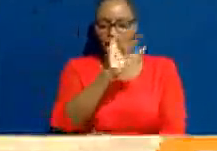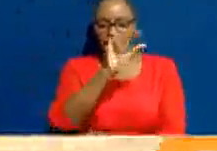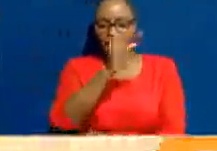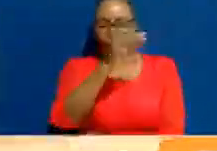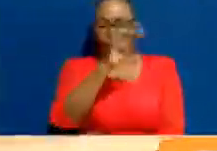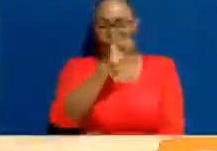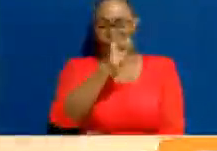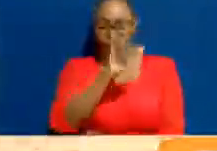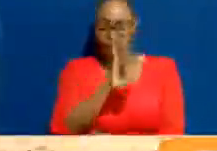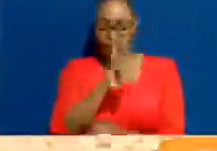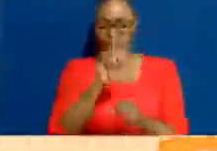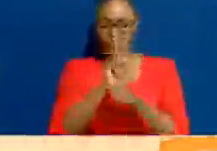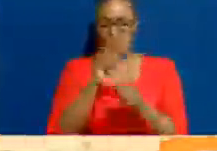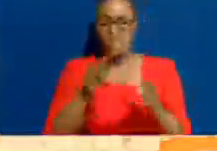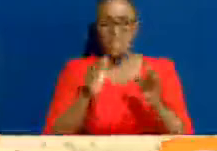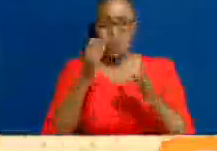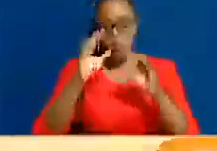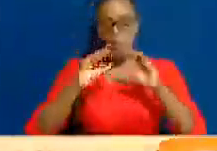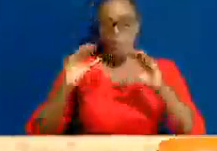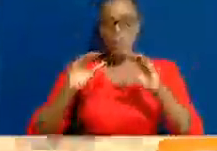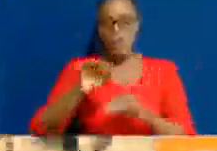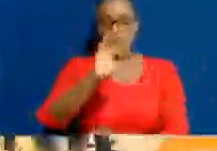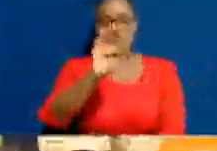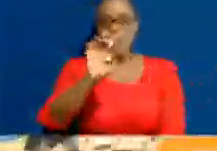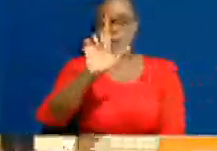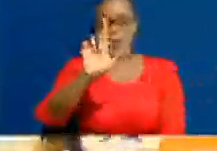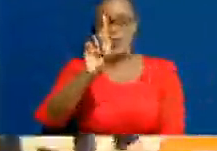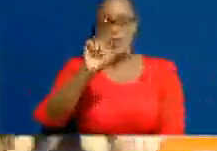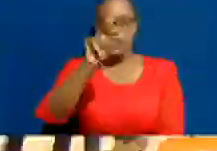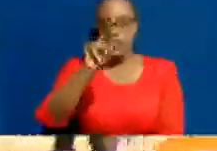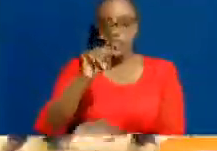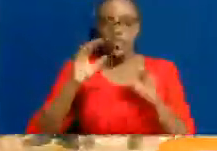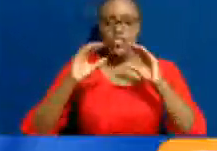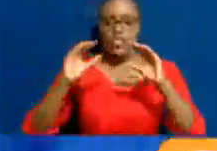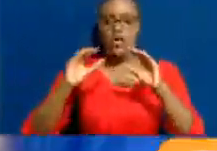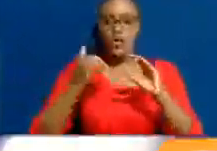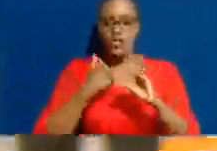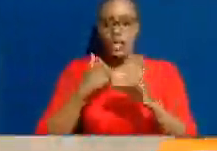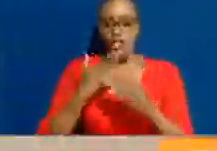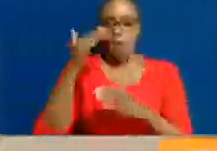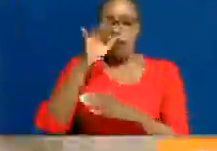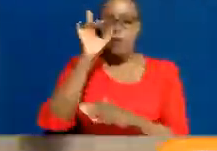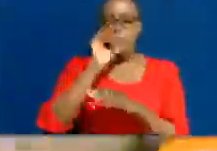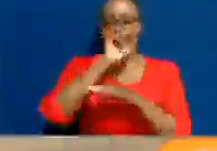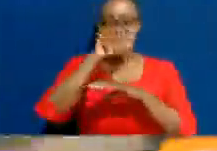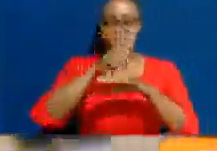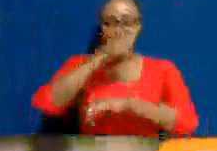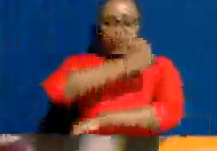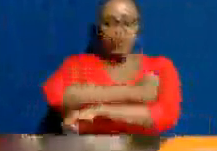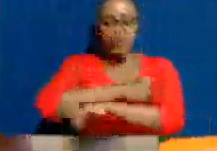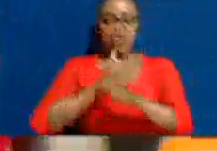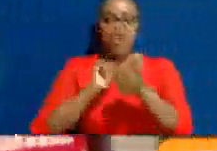significant chapter, headlined by coach Beldine Odemba. The coach helped the school return to the national school